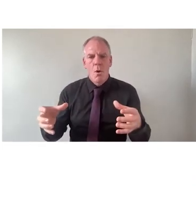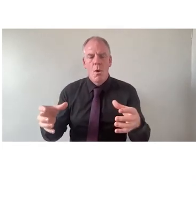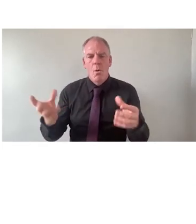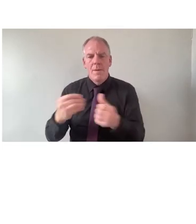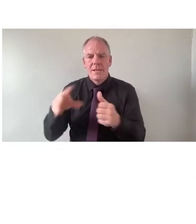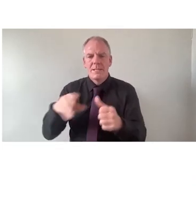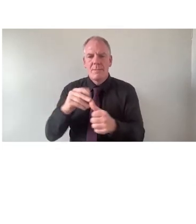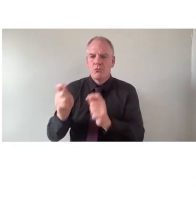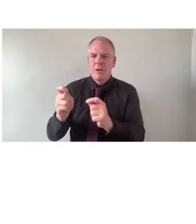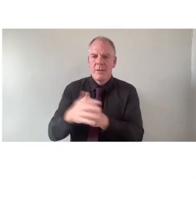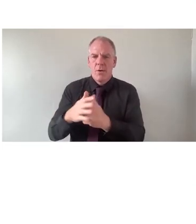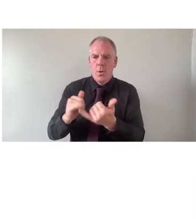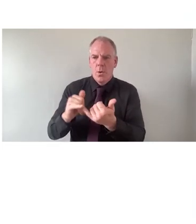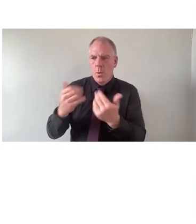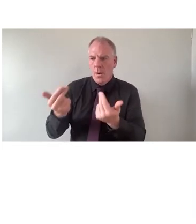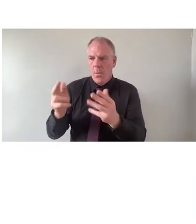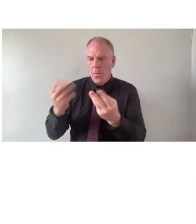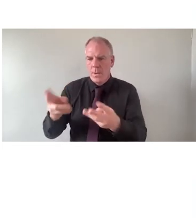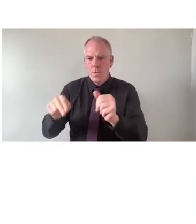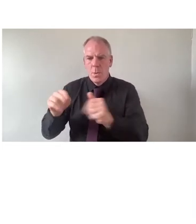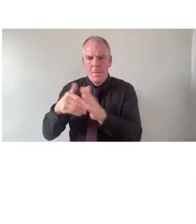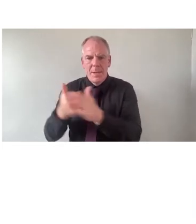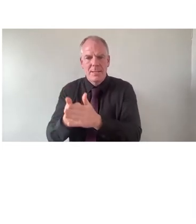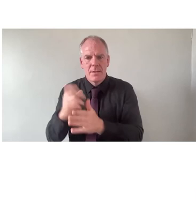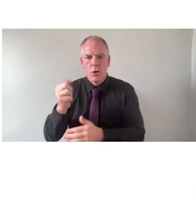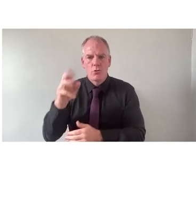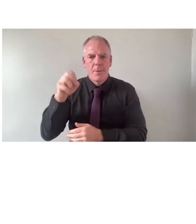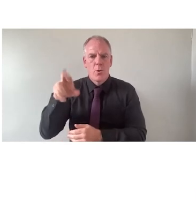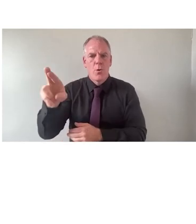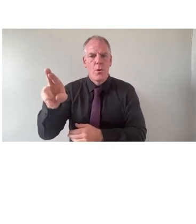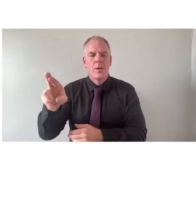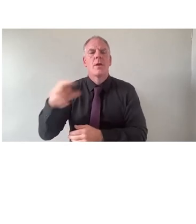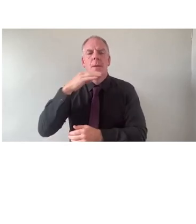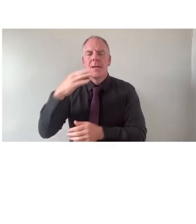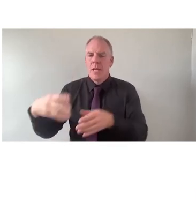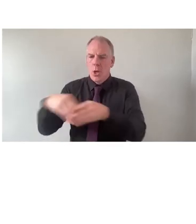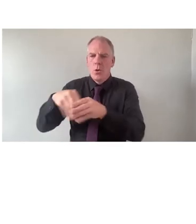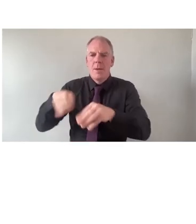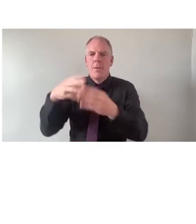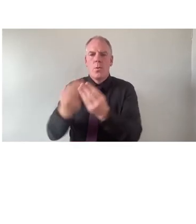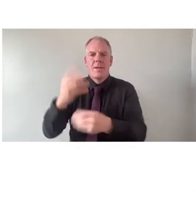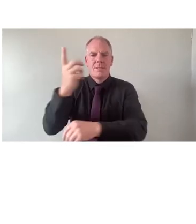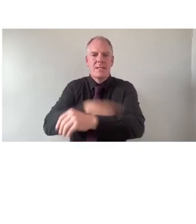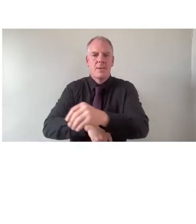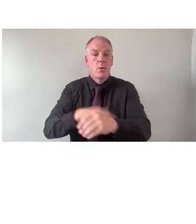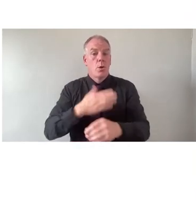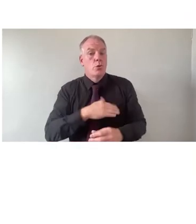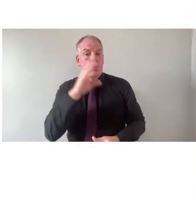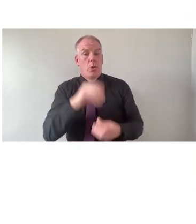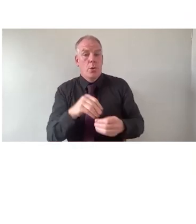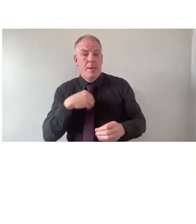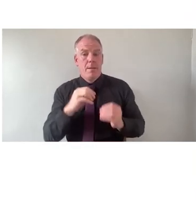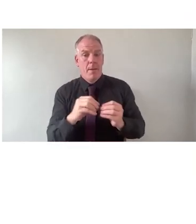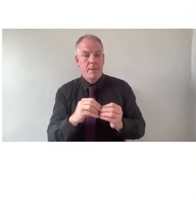entrepreneurship training systems that take into account people with disabilities. So really, just to wrap up, I want